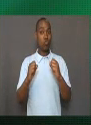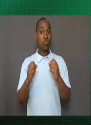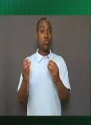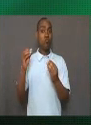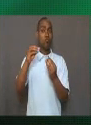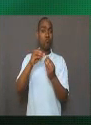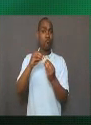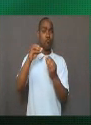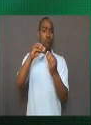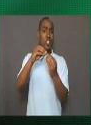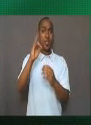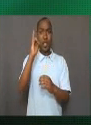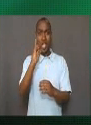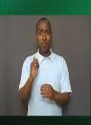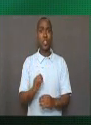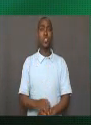of an object.